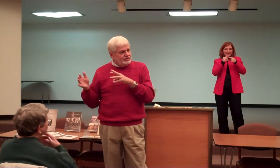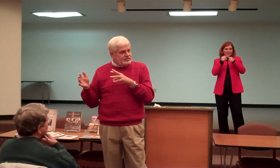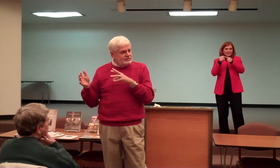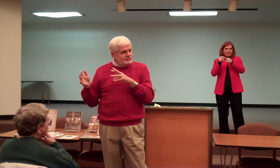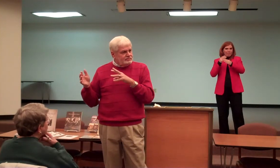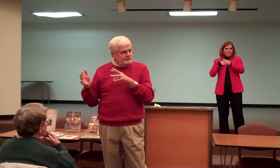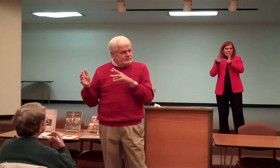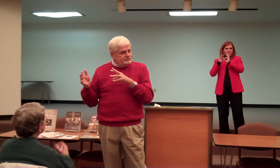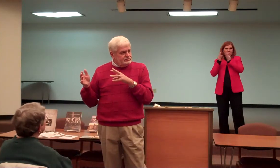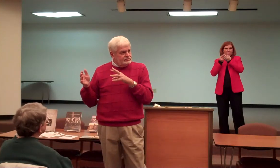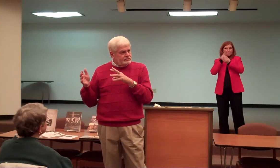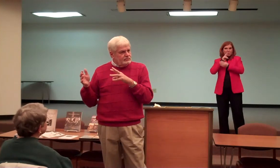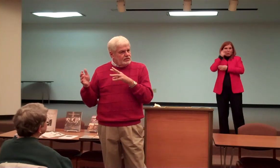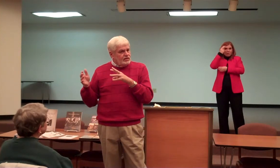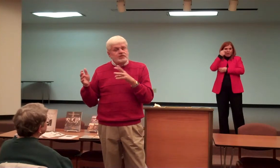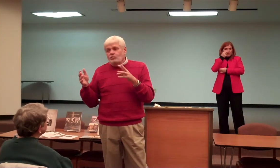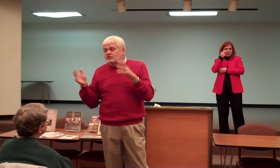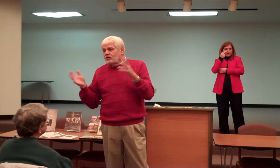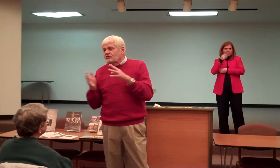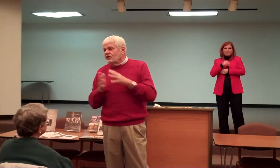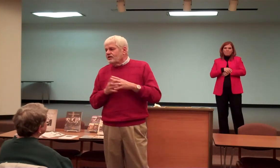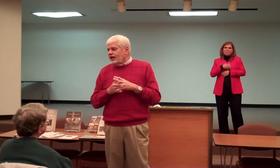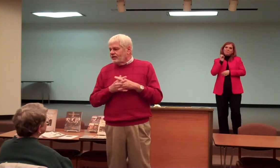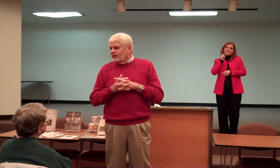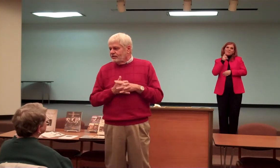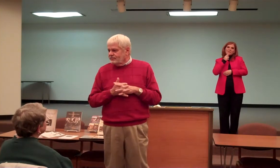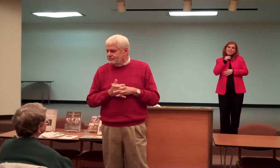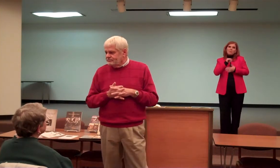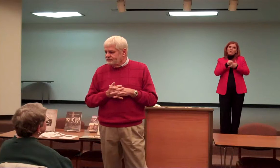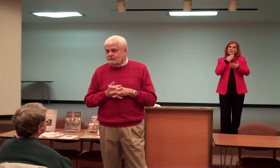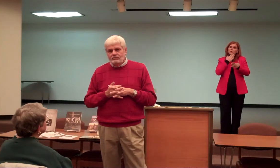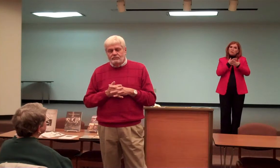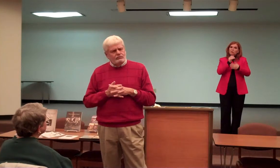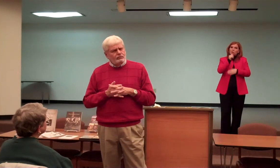are Catholics. He said, well, it's good, you're not a Catholic.